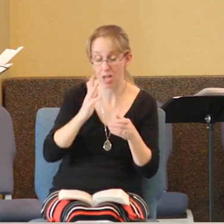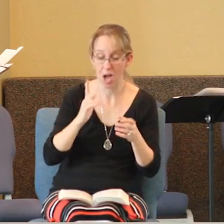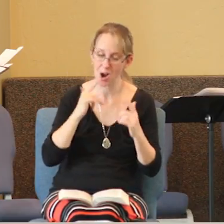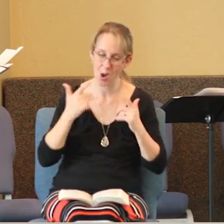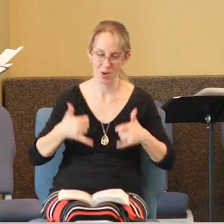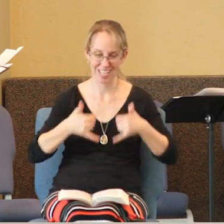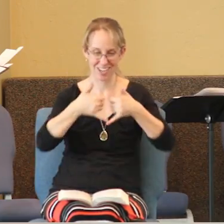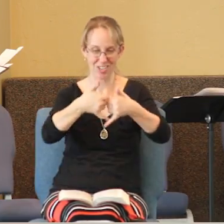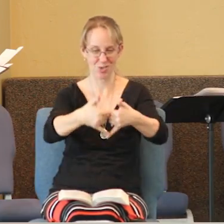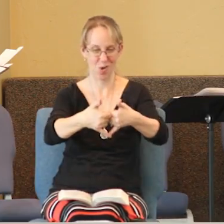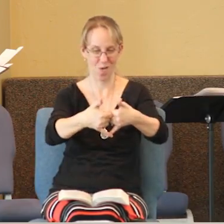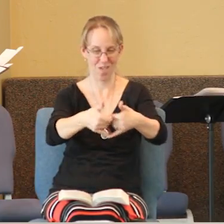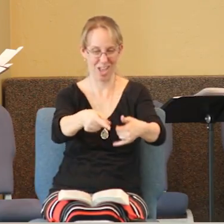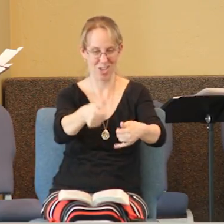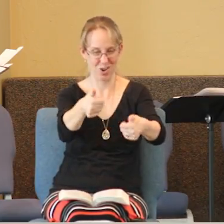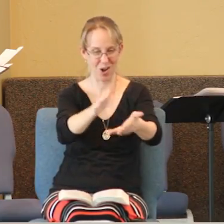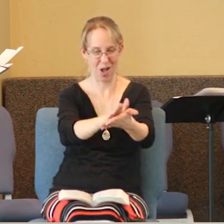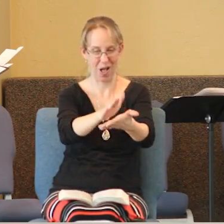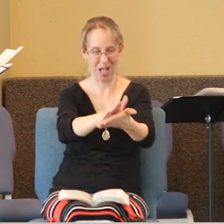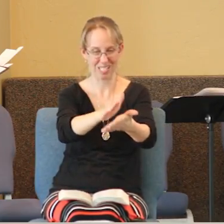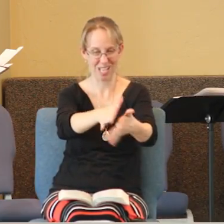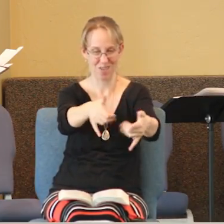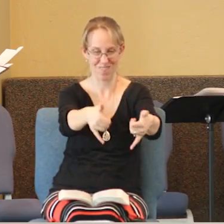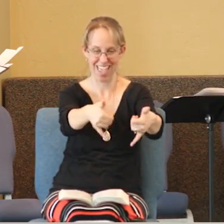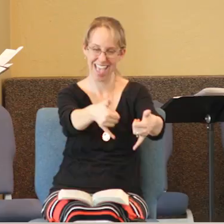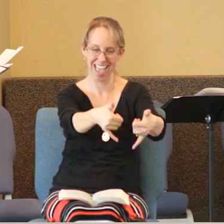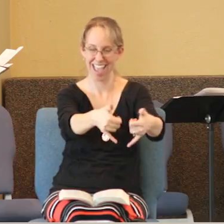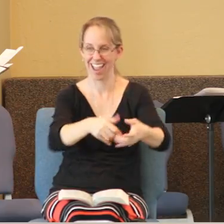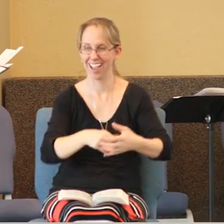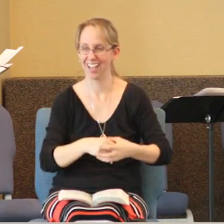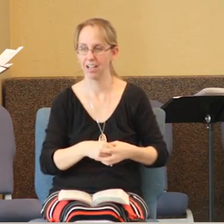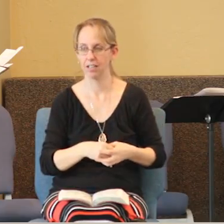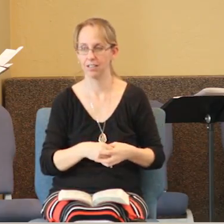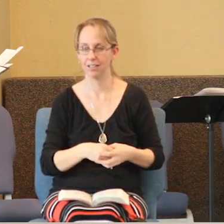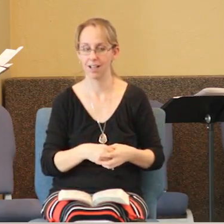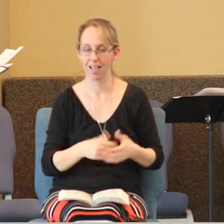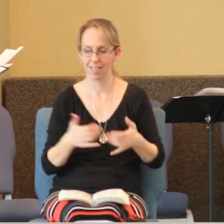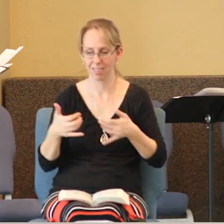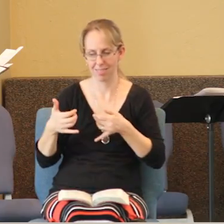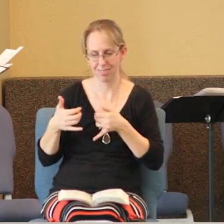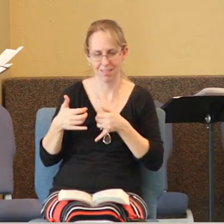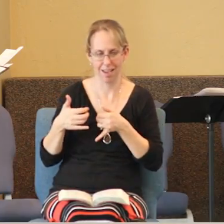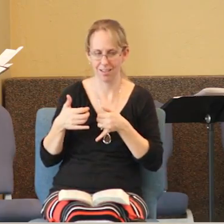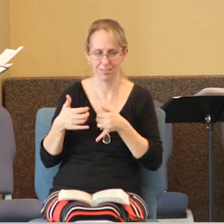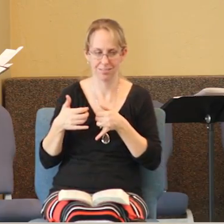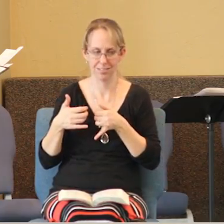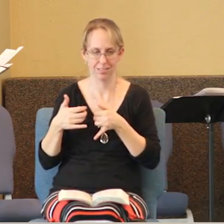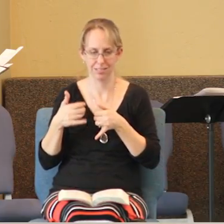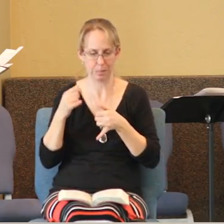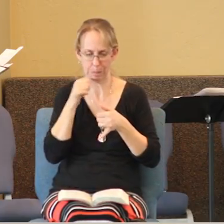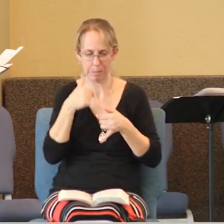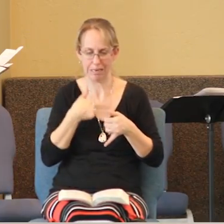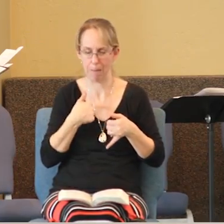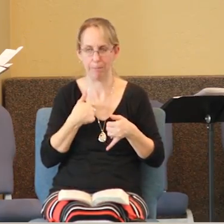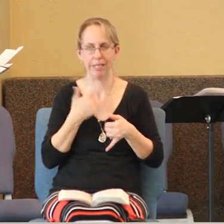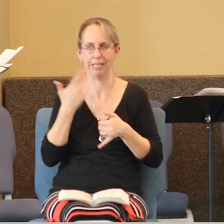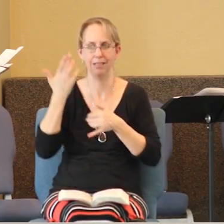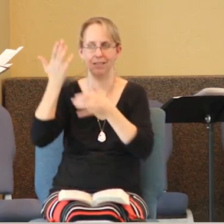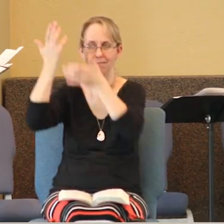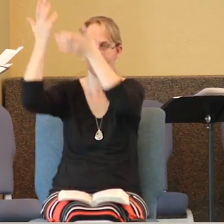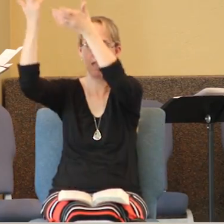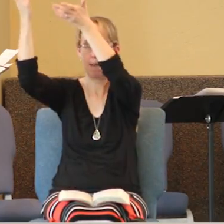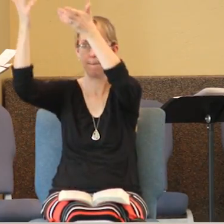trophy, Ray. You're awesome. Gee, thanks, but it's really Him. I love it,